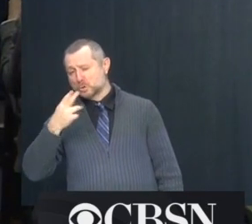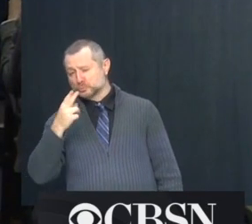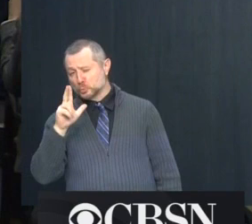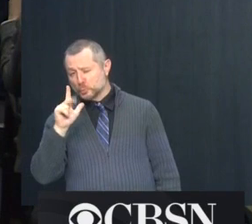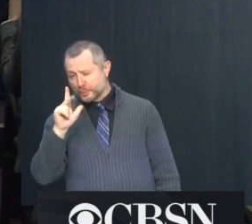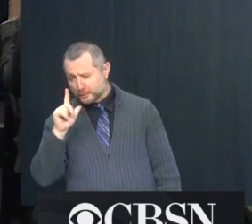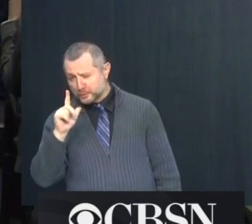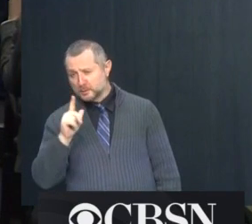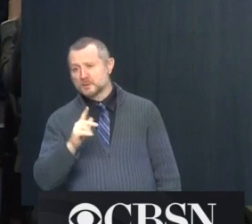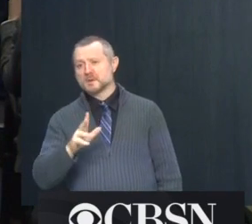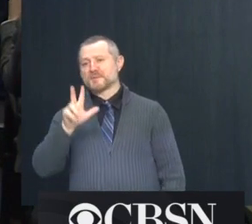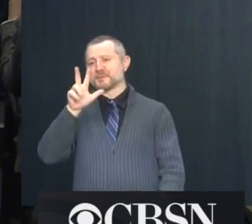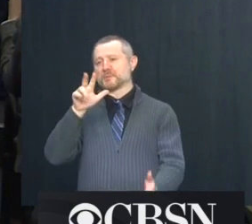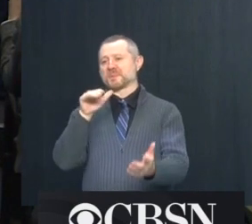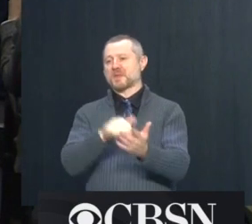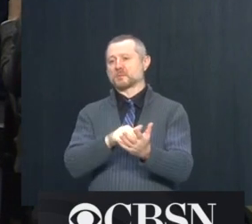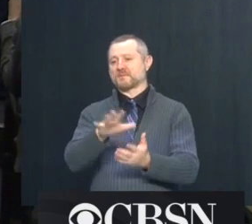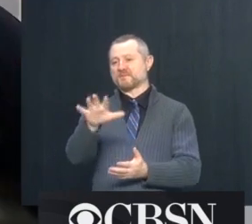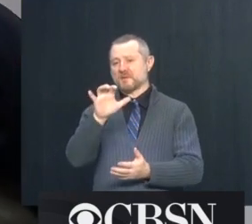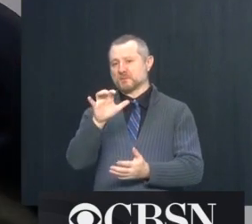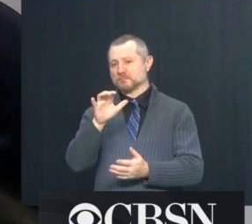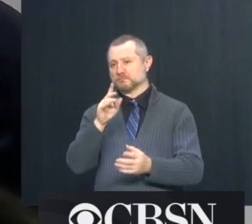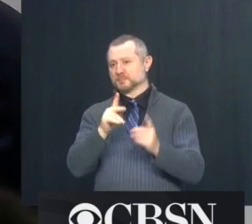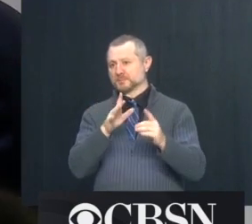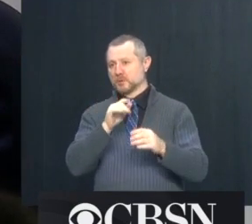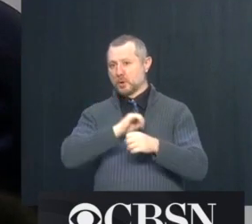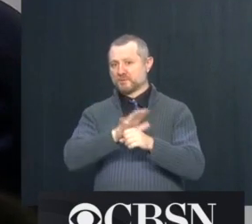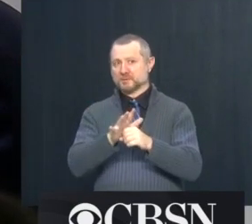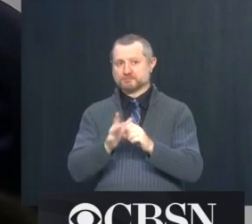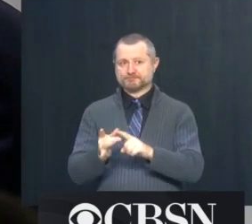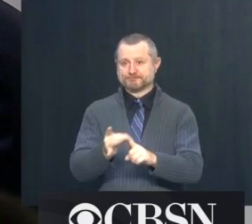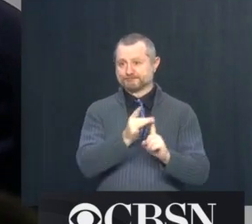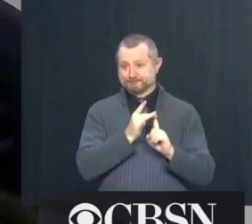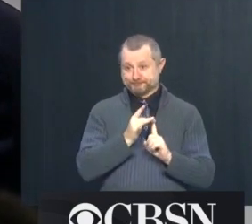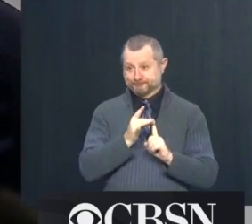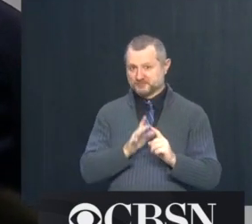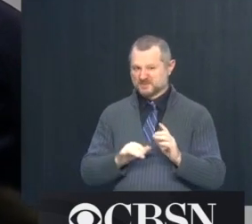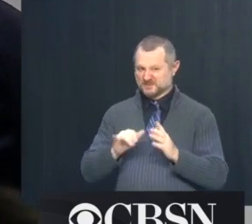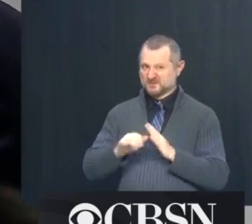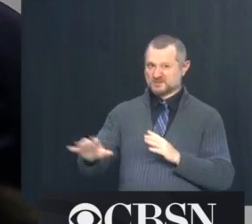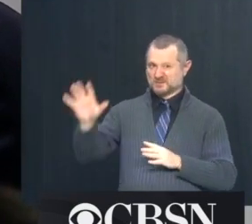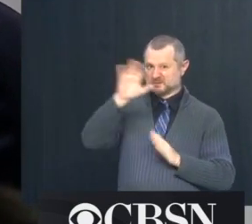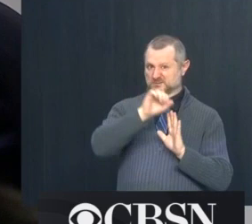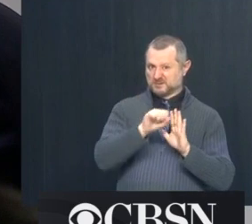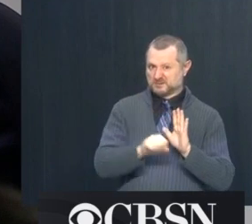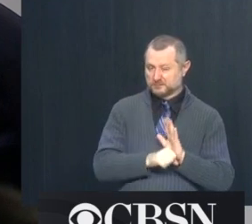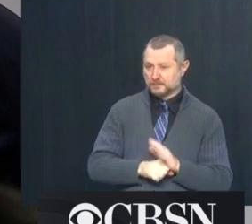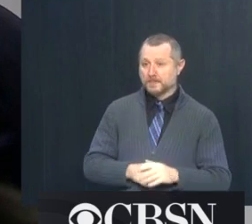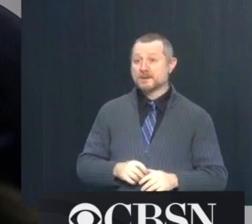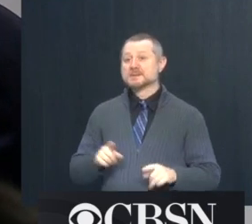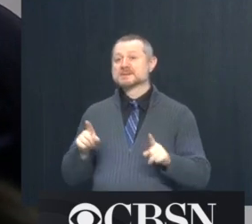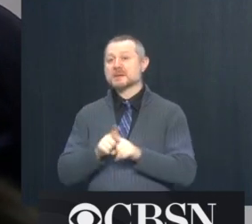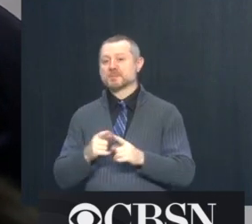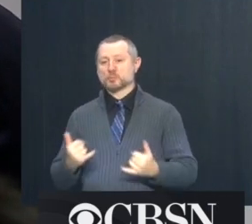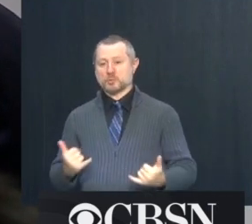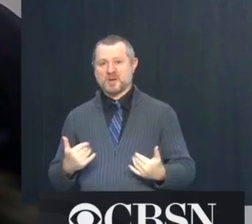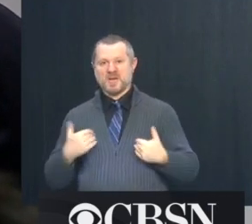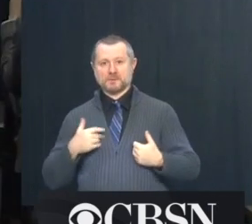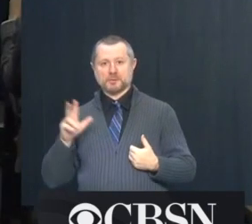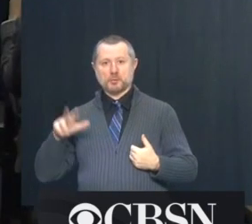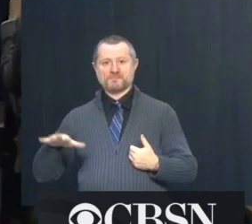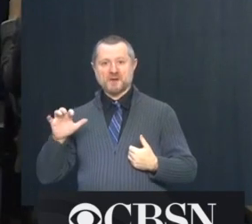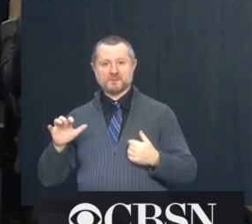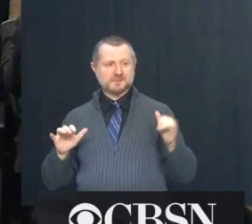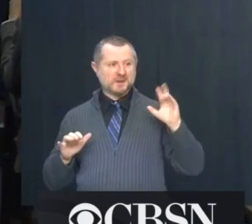was 3,500 people with COVID hospitalized statewide on March 23rd, which is the same number that we have today. Do